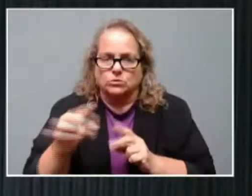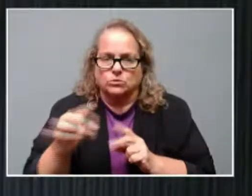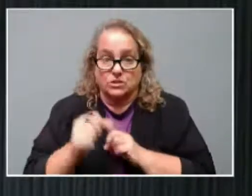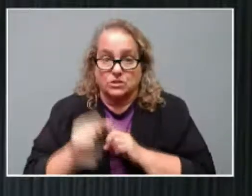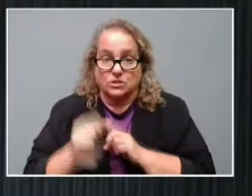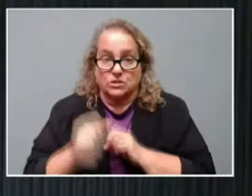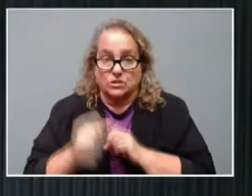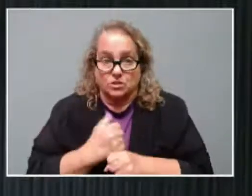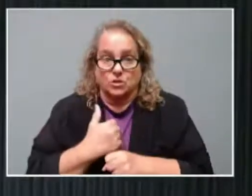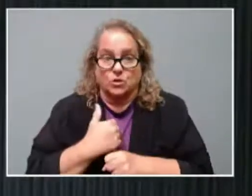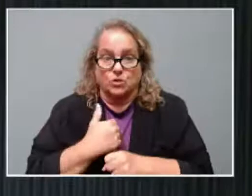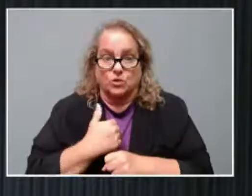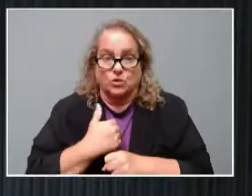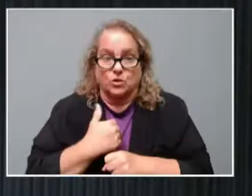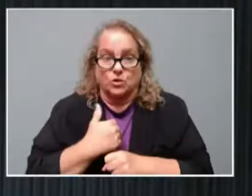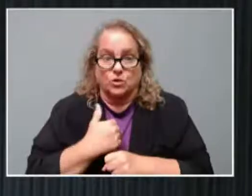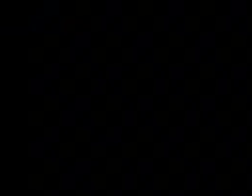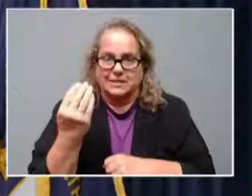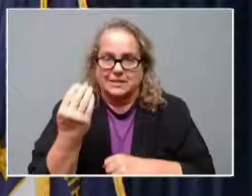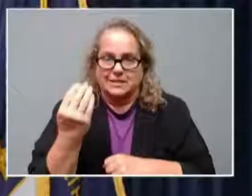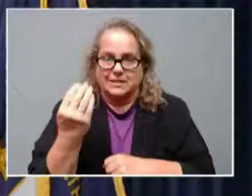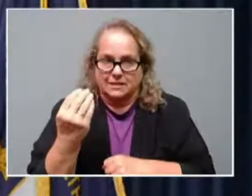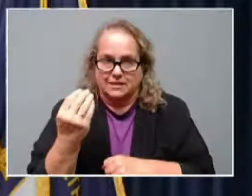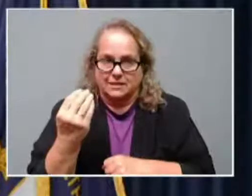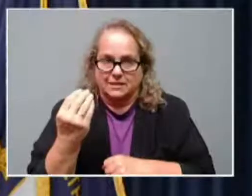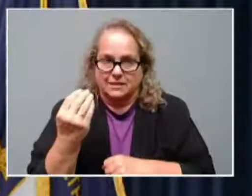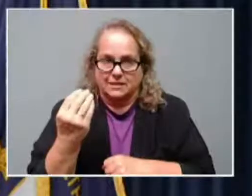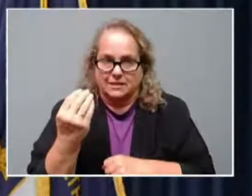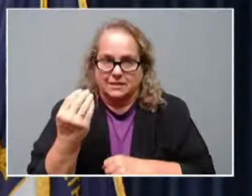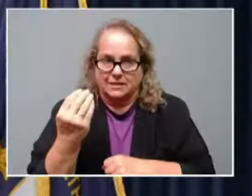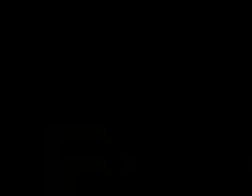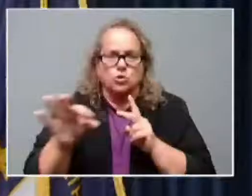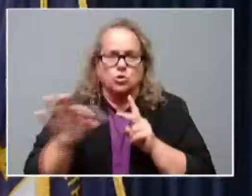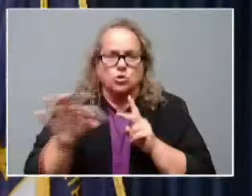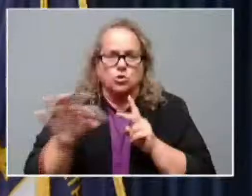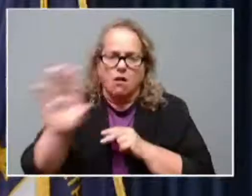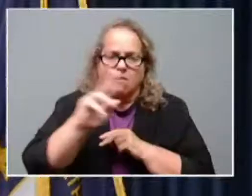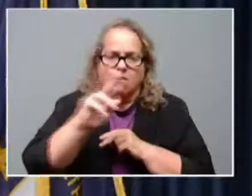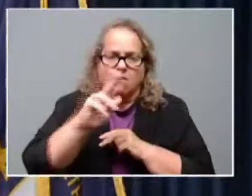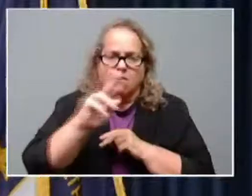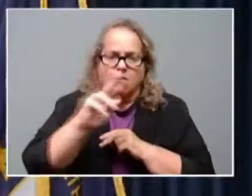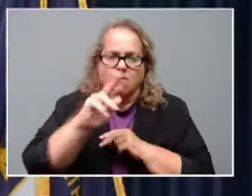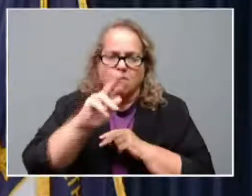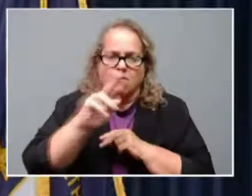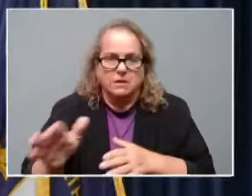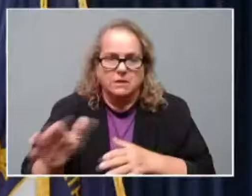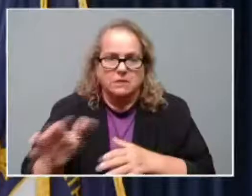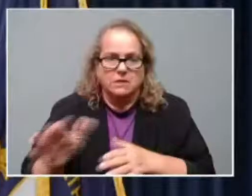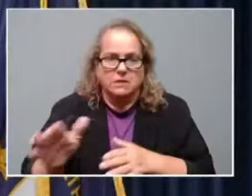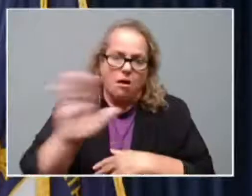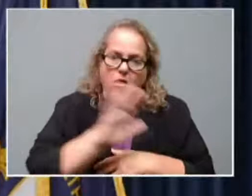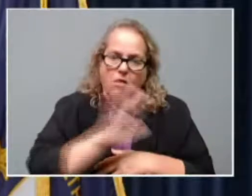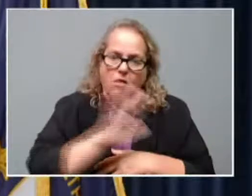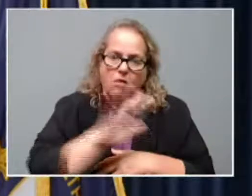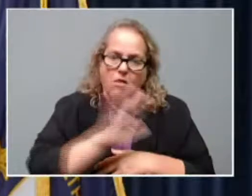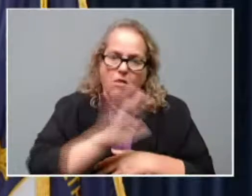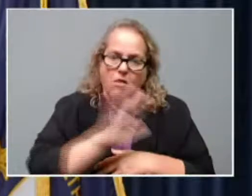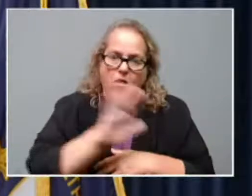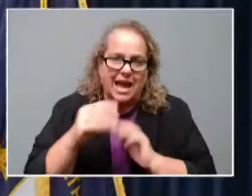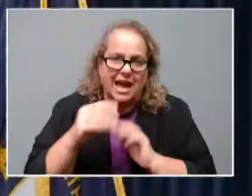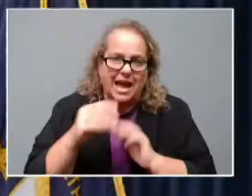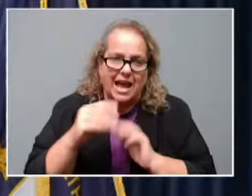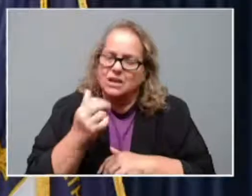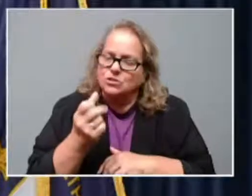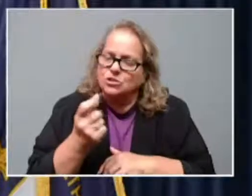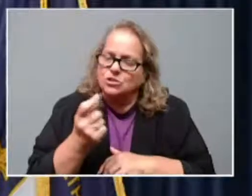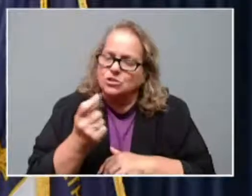14. There's more choice across Kentucky for plans all across the state. And I just want to reiterate